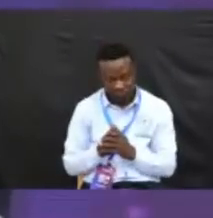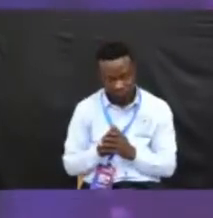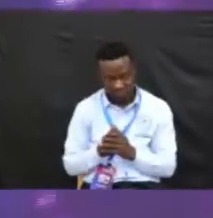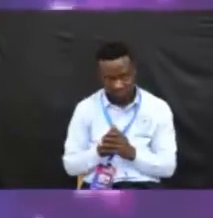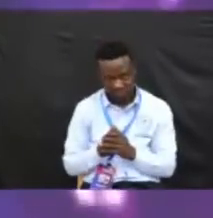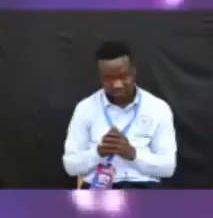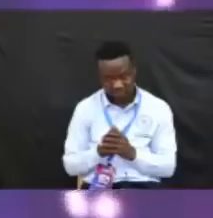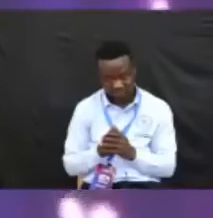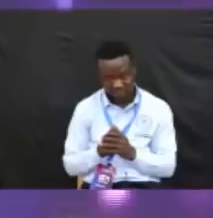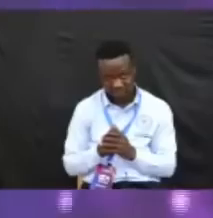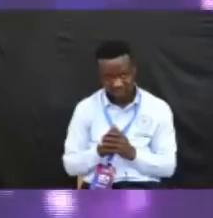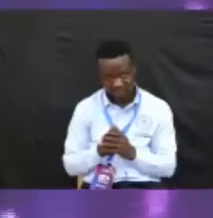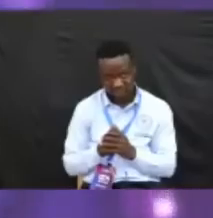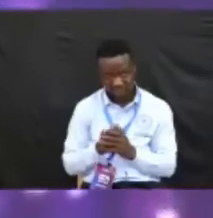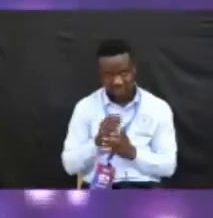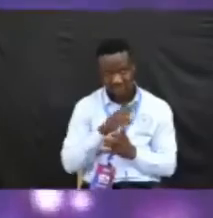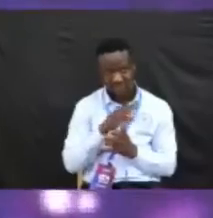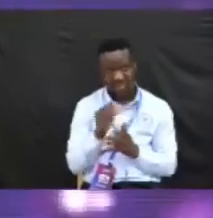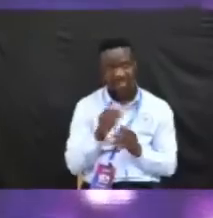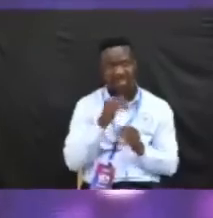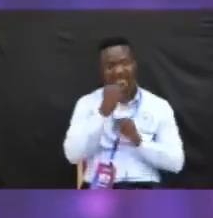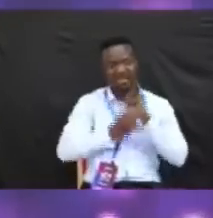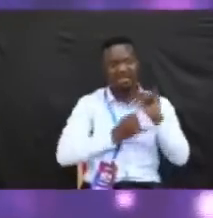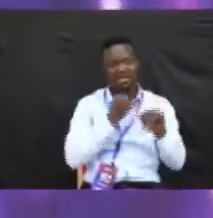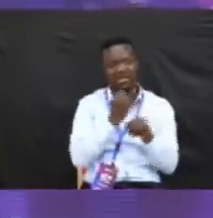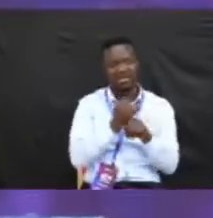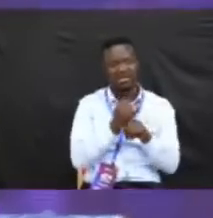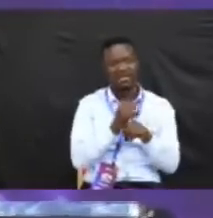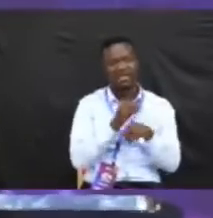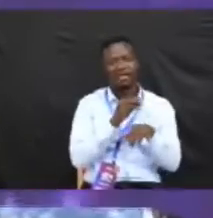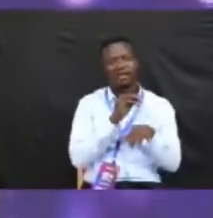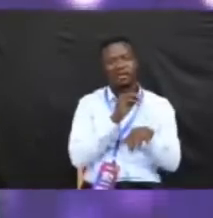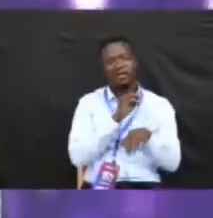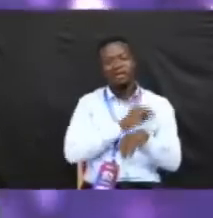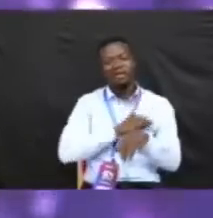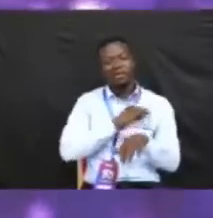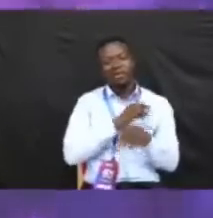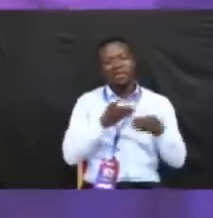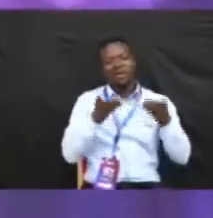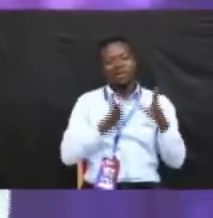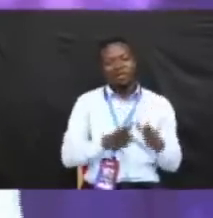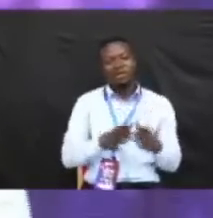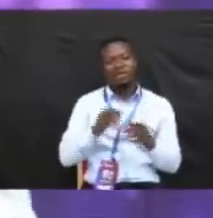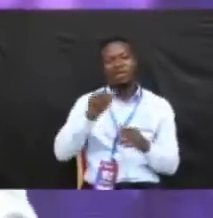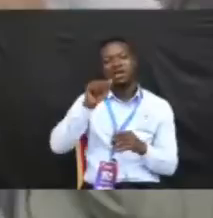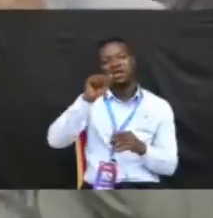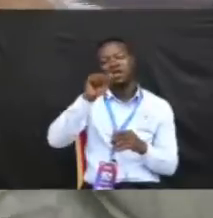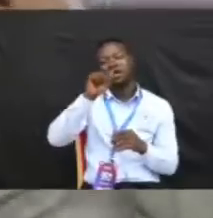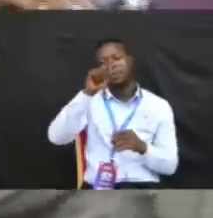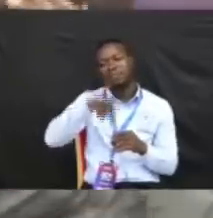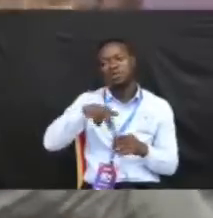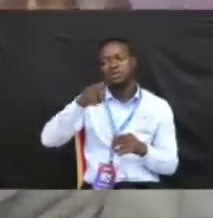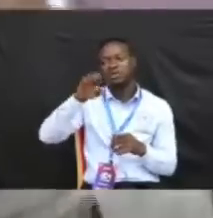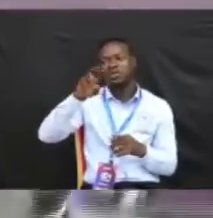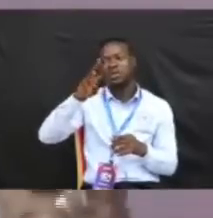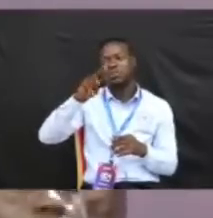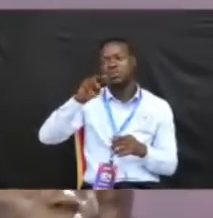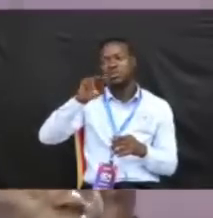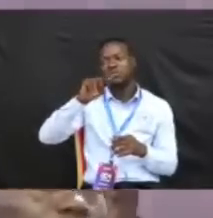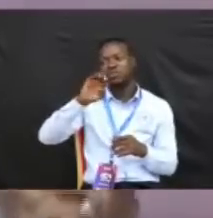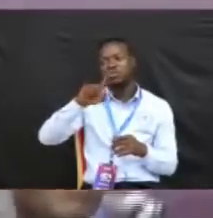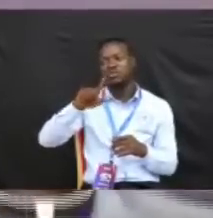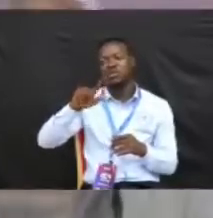Am I through? And then we have the international missions director in our midst, Apostle Emmanuel Ajiman